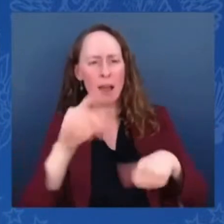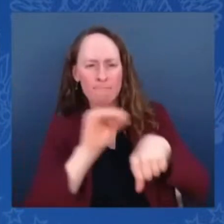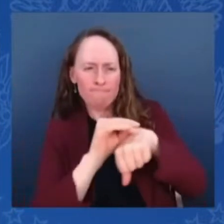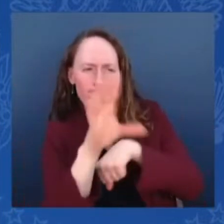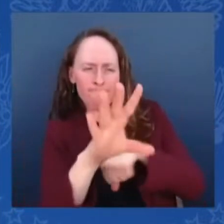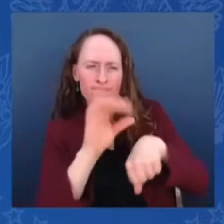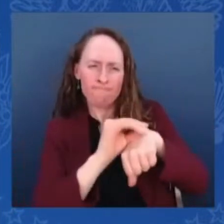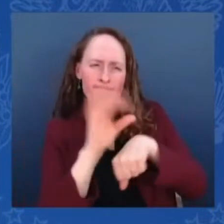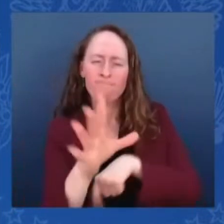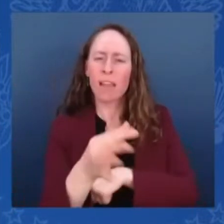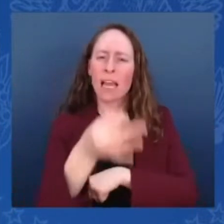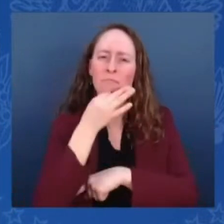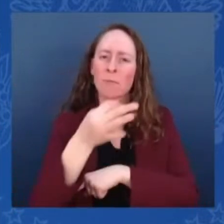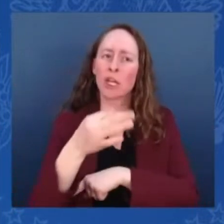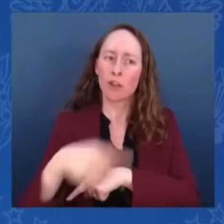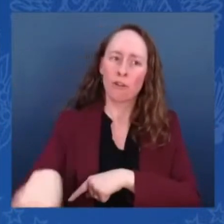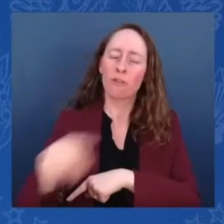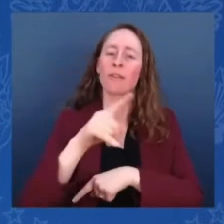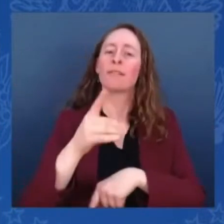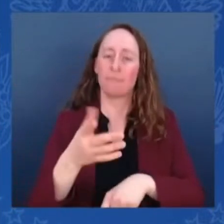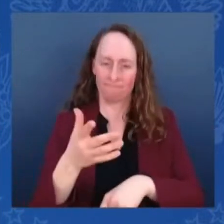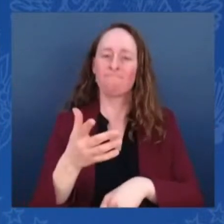here knows this work can be tough.